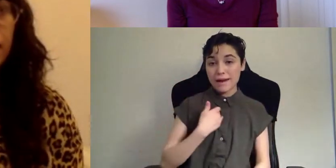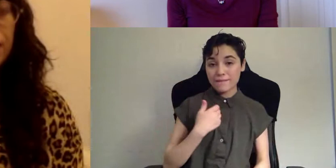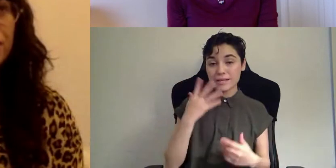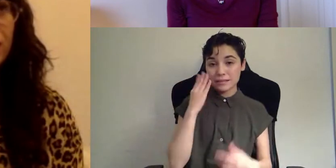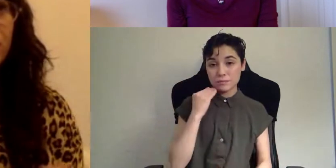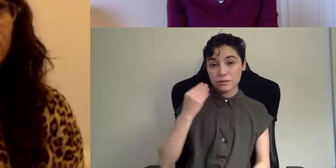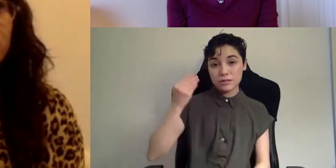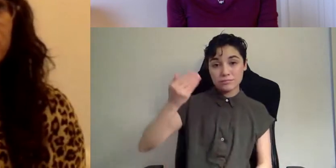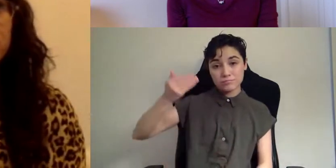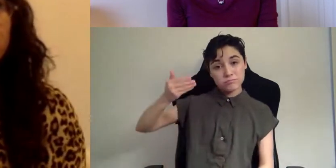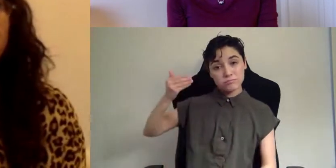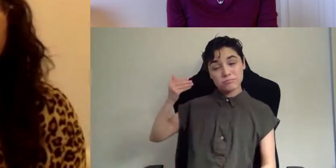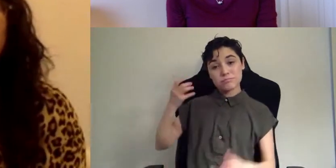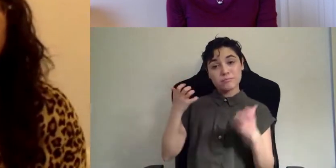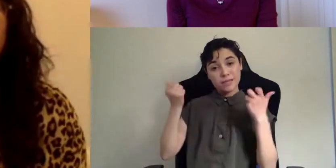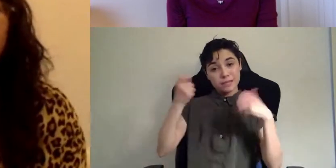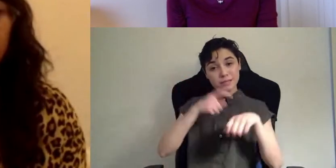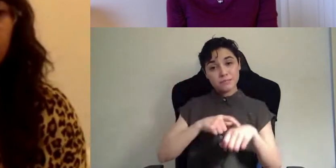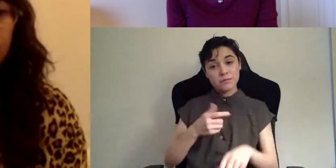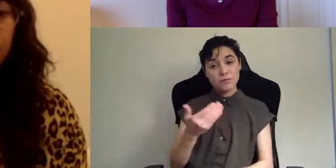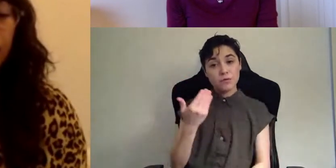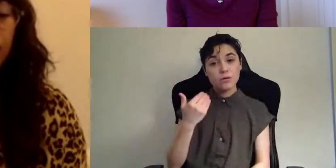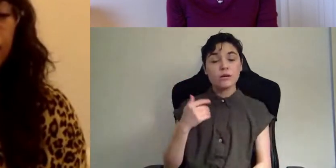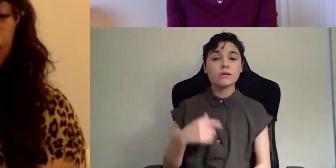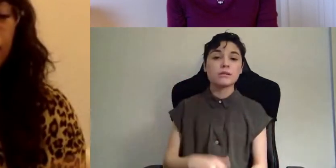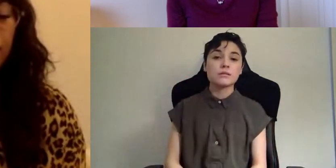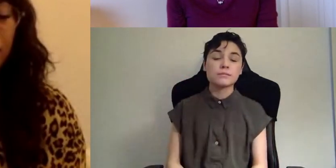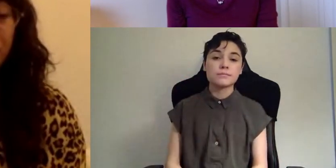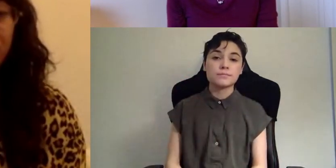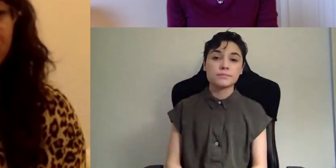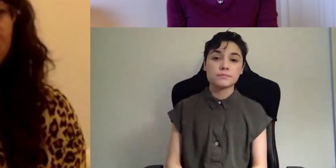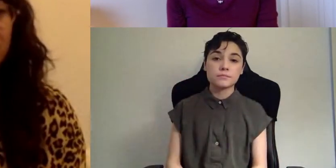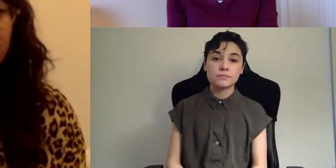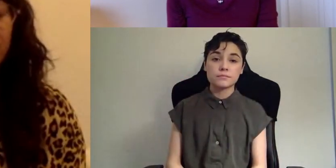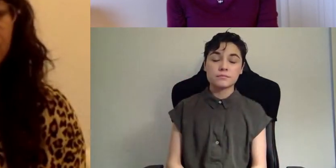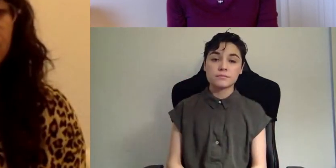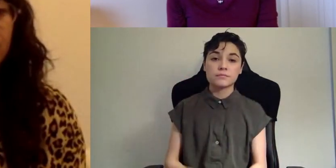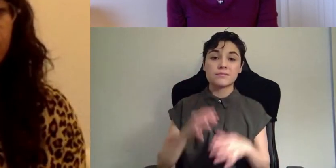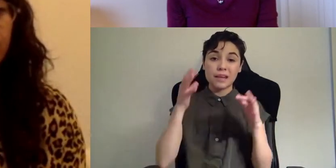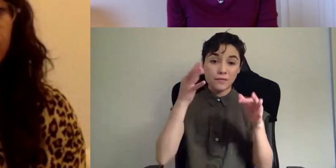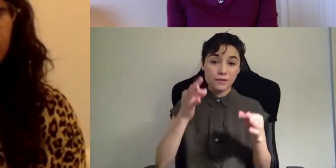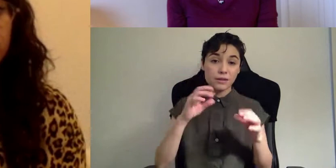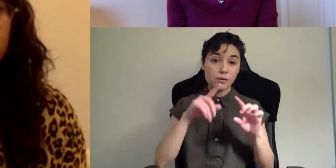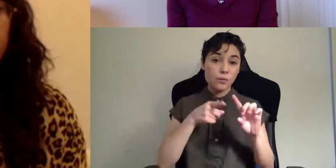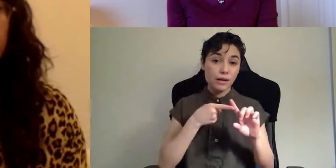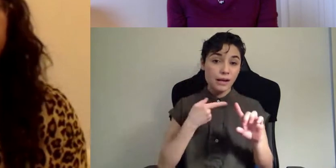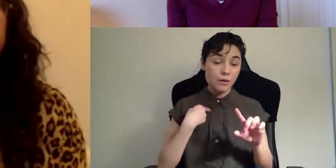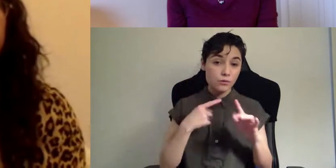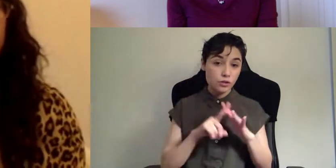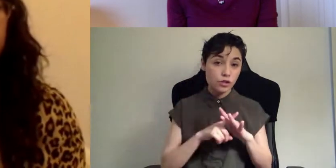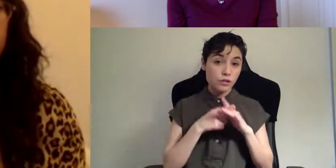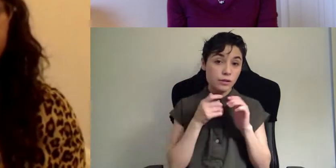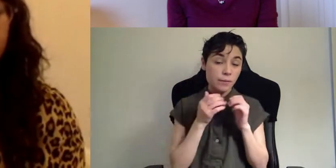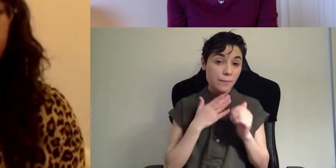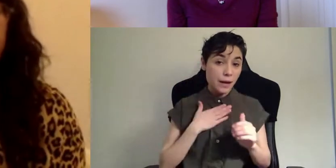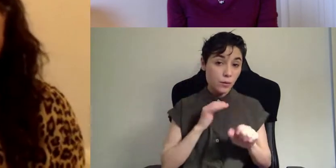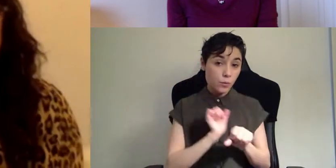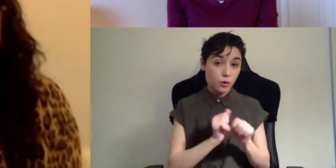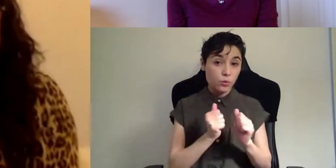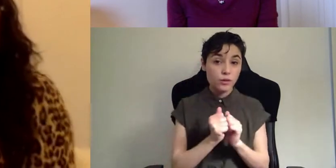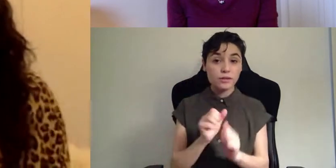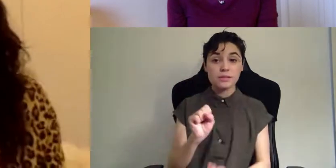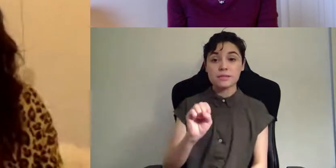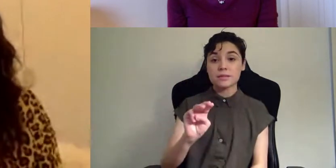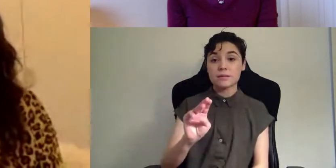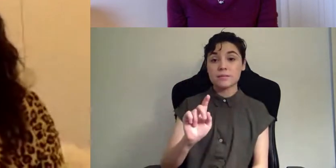and definitely when I was beginning my work in somatics, that was when I was actually dealing